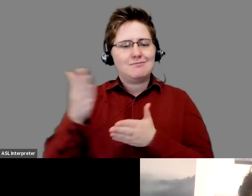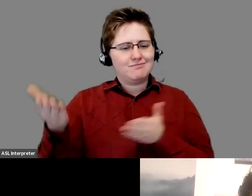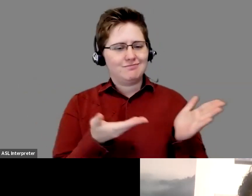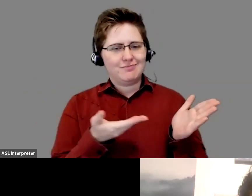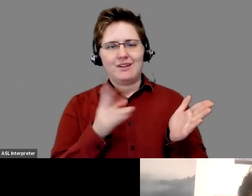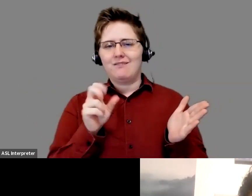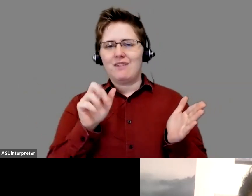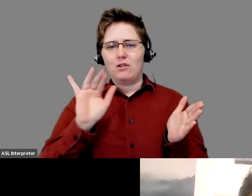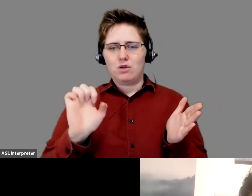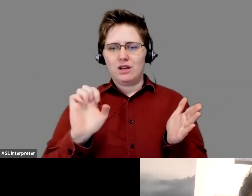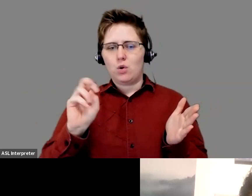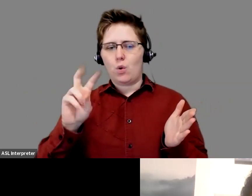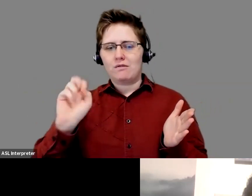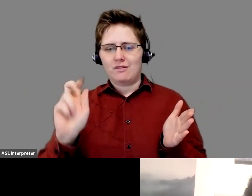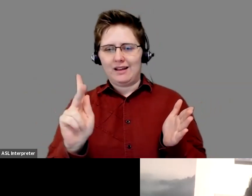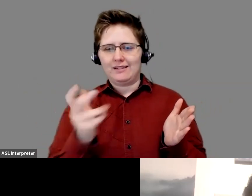Novak.